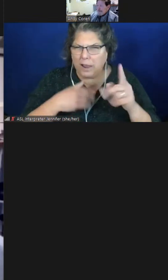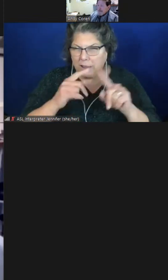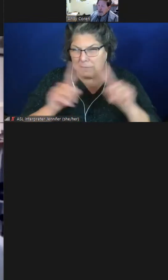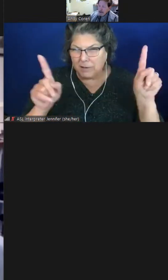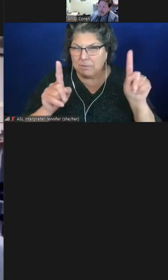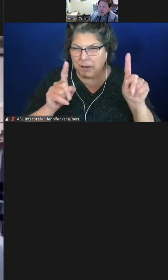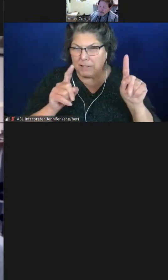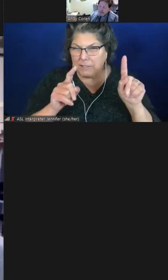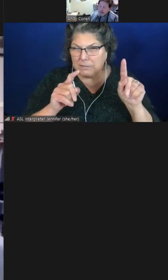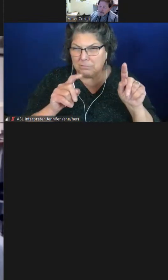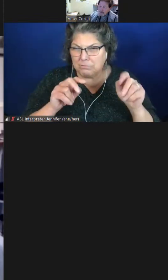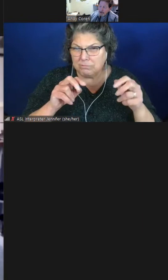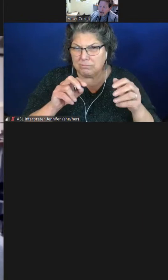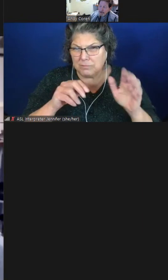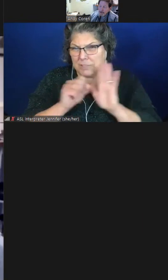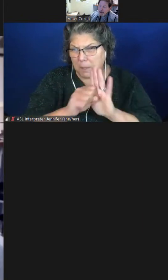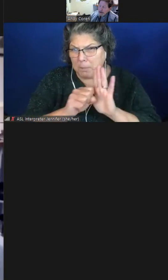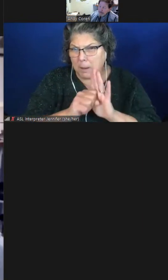symptoms.